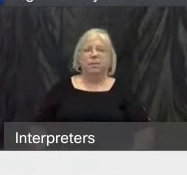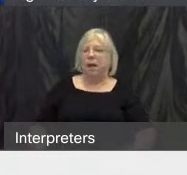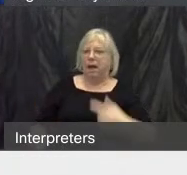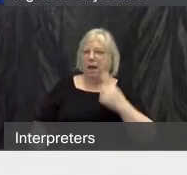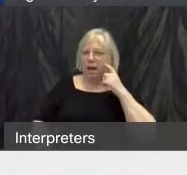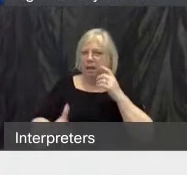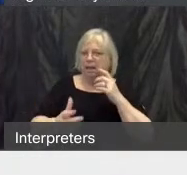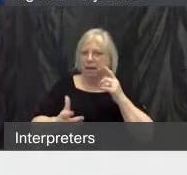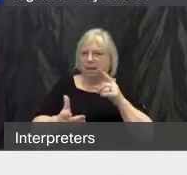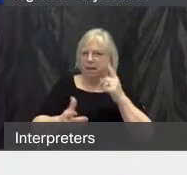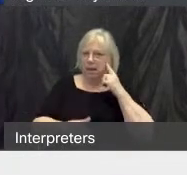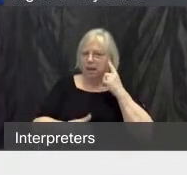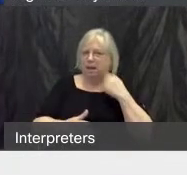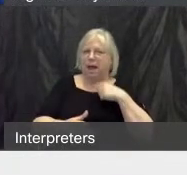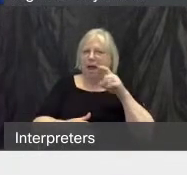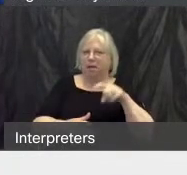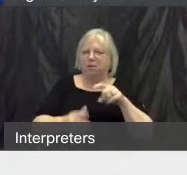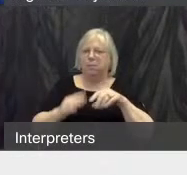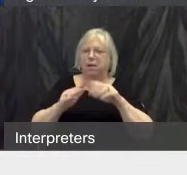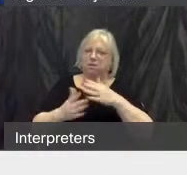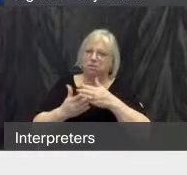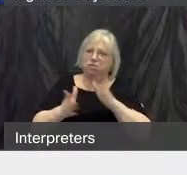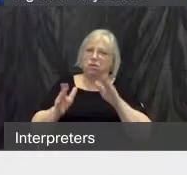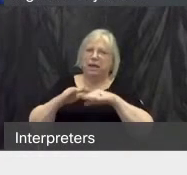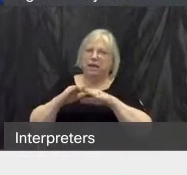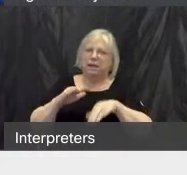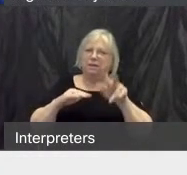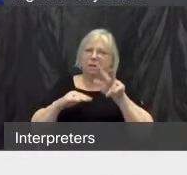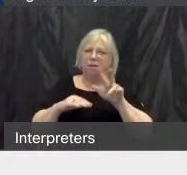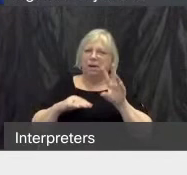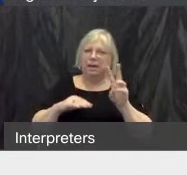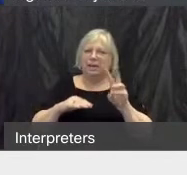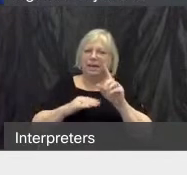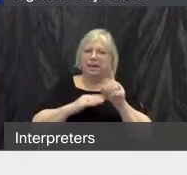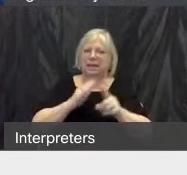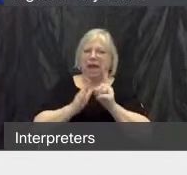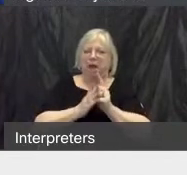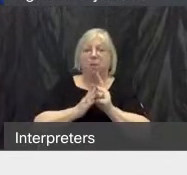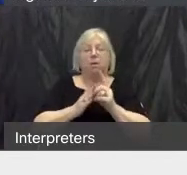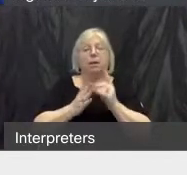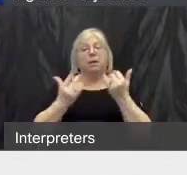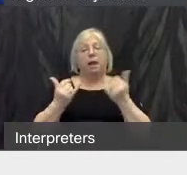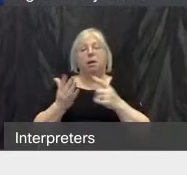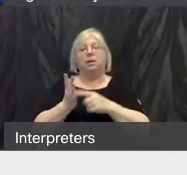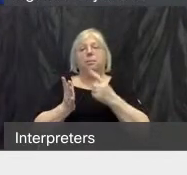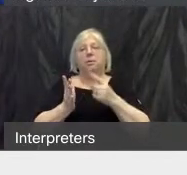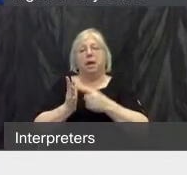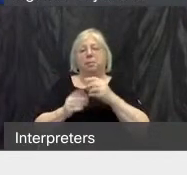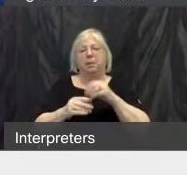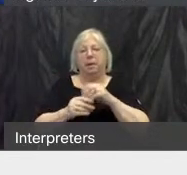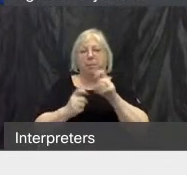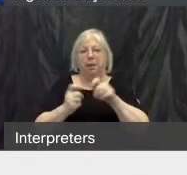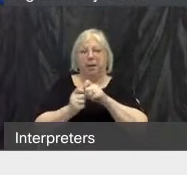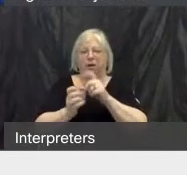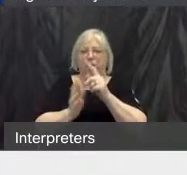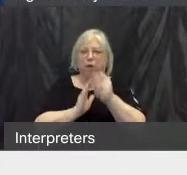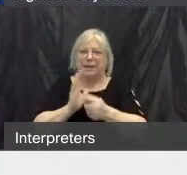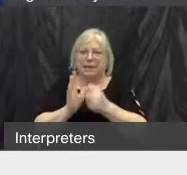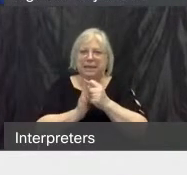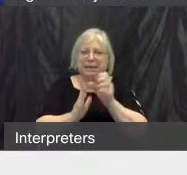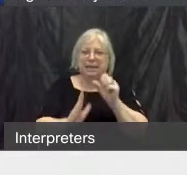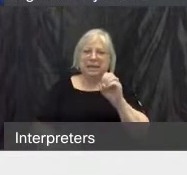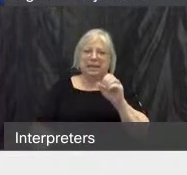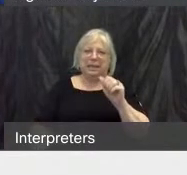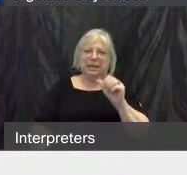I think that they have to be generally less than 36 hours is defined. Now, sometimes in a particular season, they may